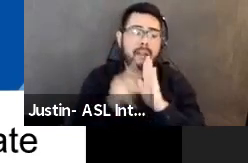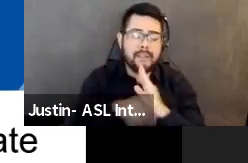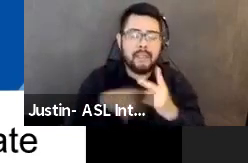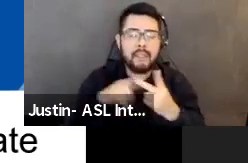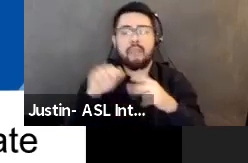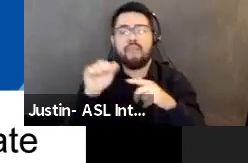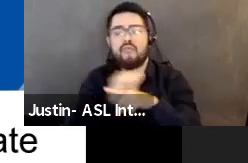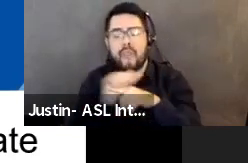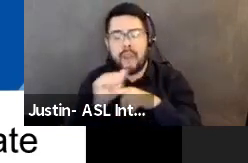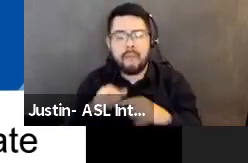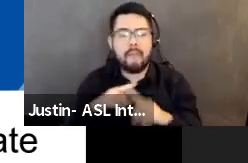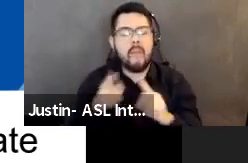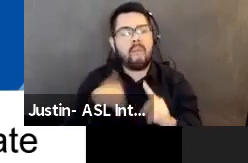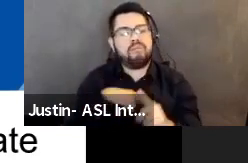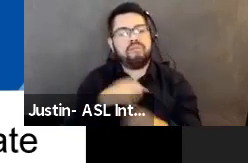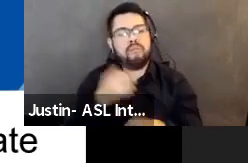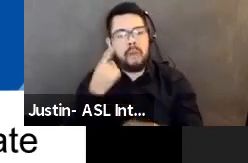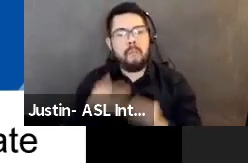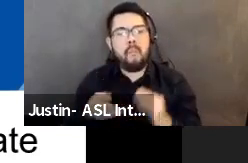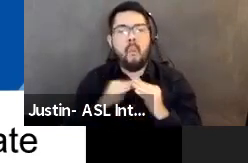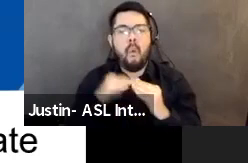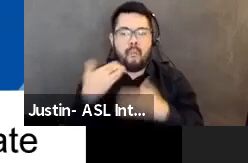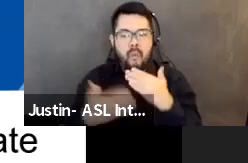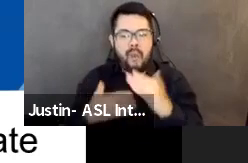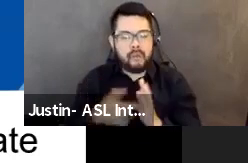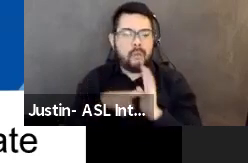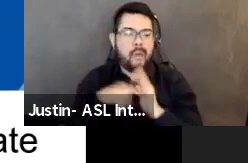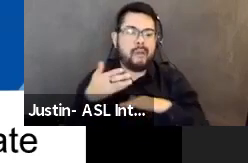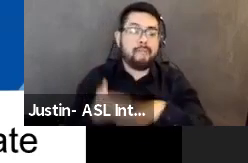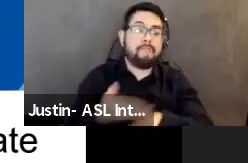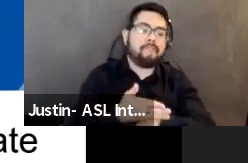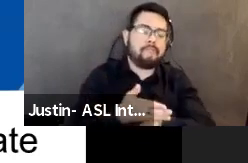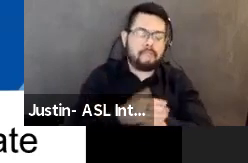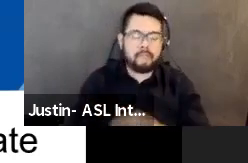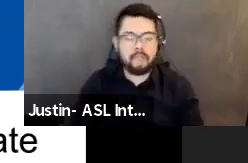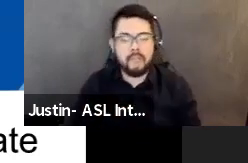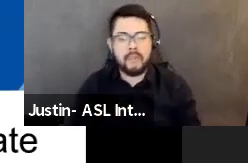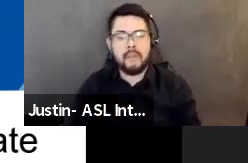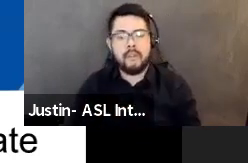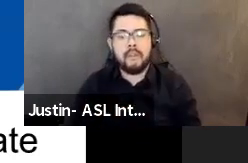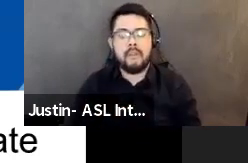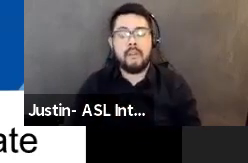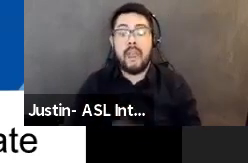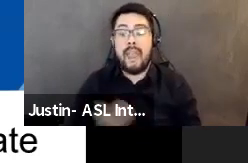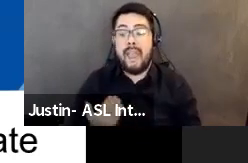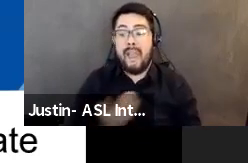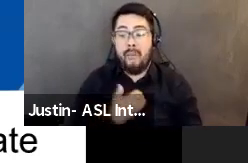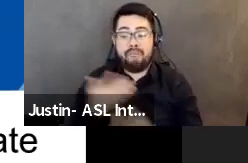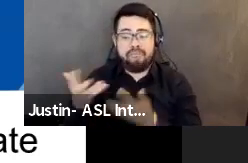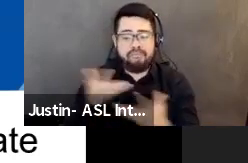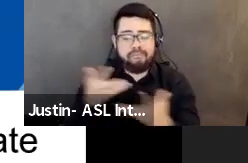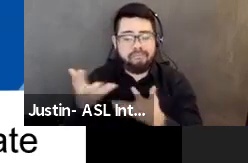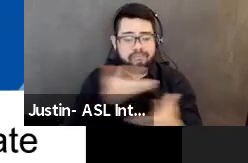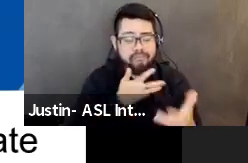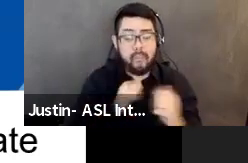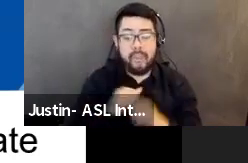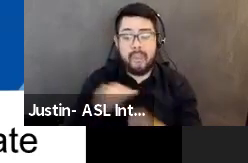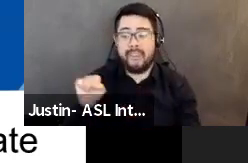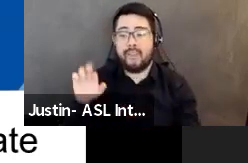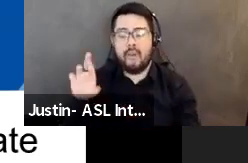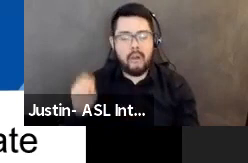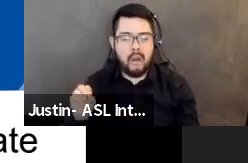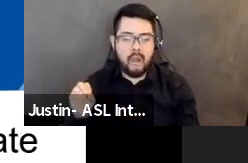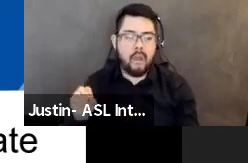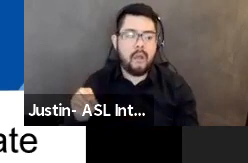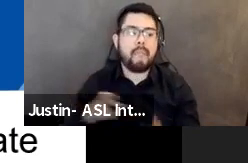we acknowledge that there is much more progress needed the robust engagement and conversations about sros has only